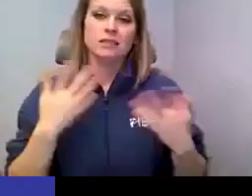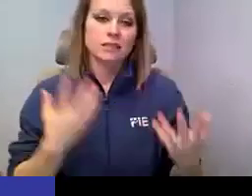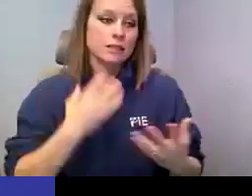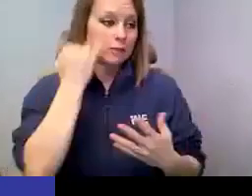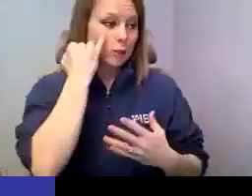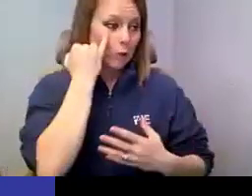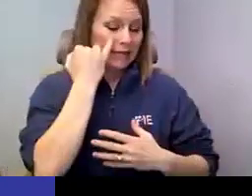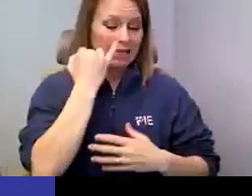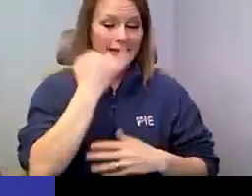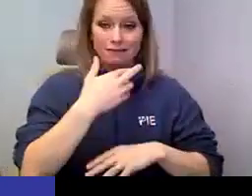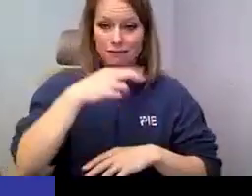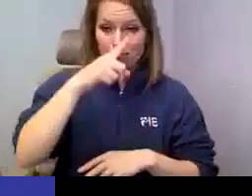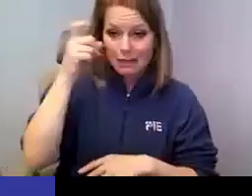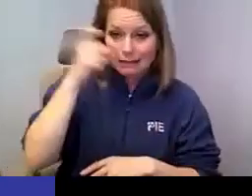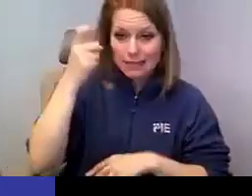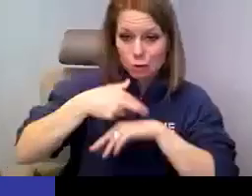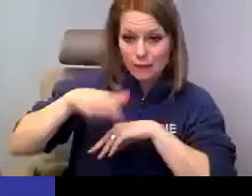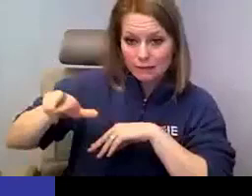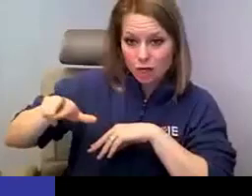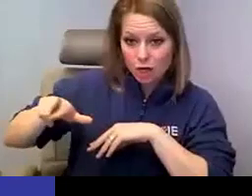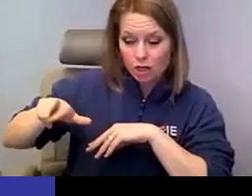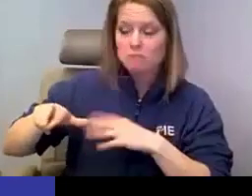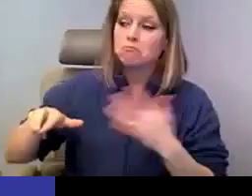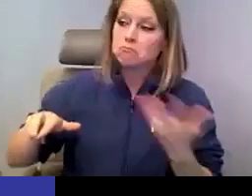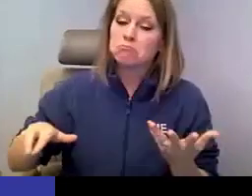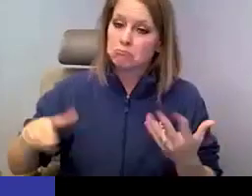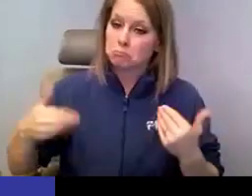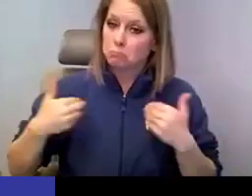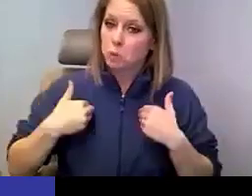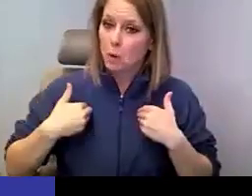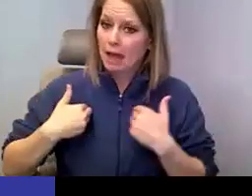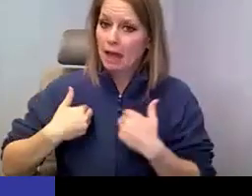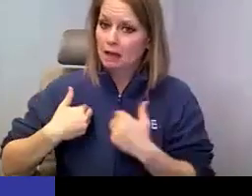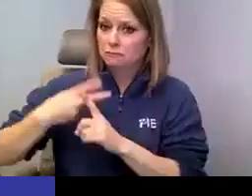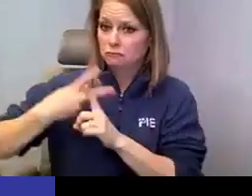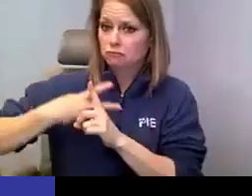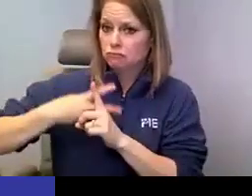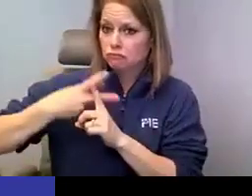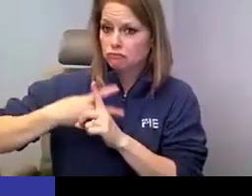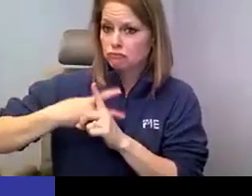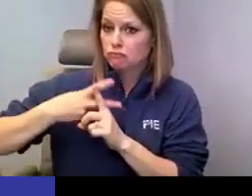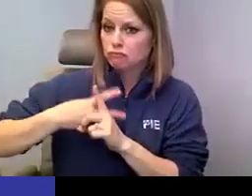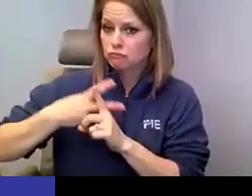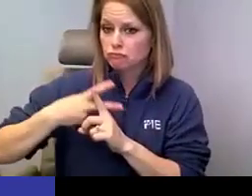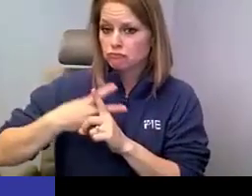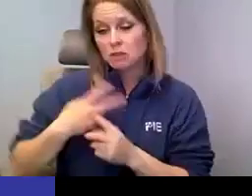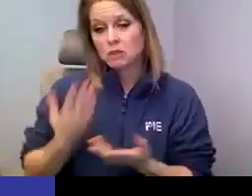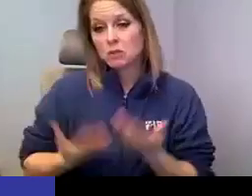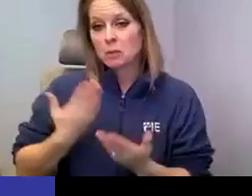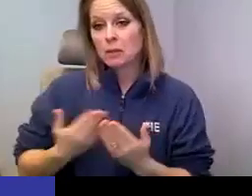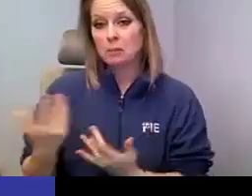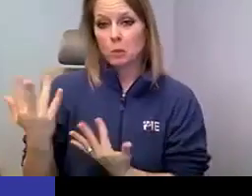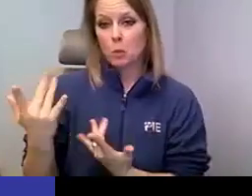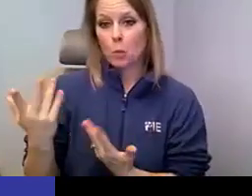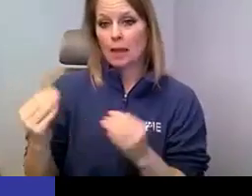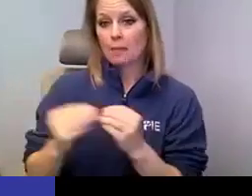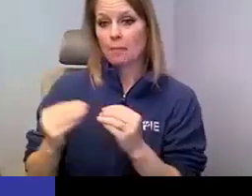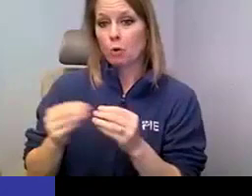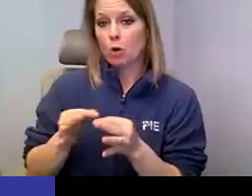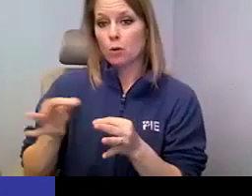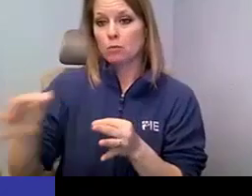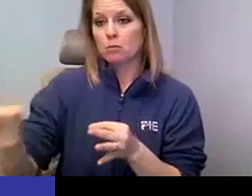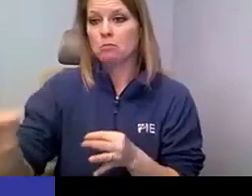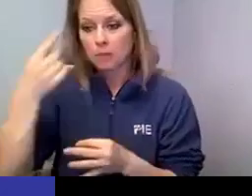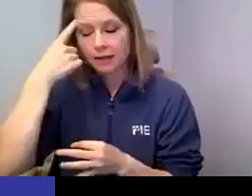well enough, give it some time. Maybe you're waiting till later in that 60-day timeline to do those rating